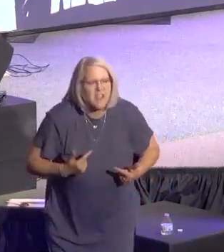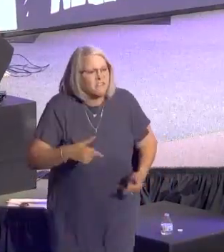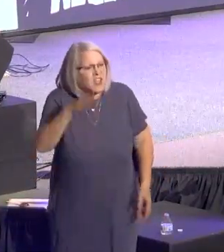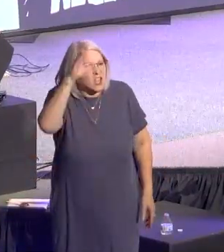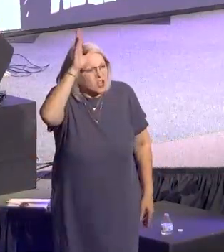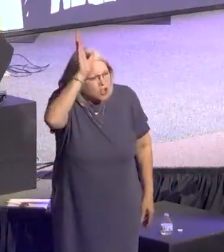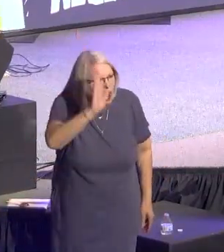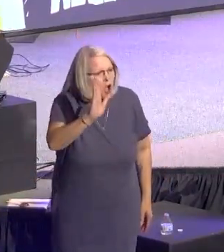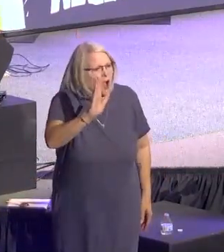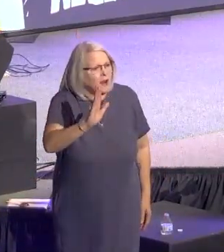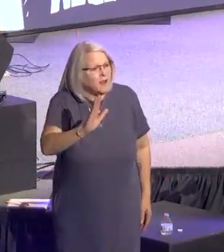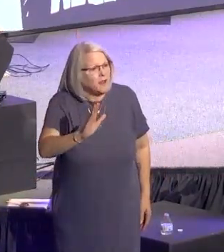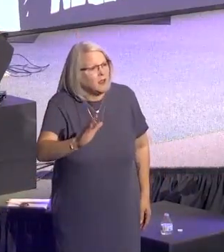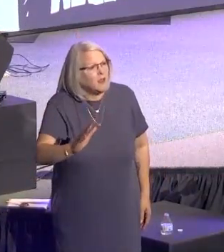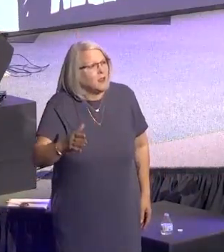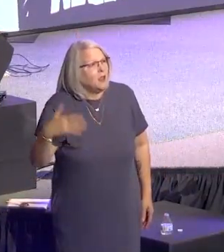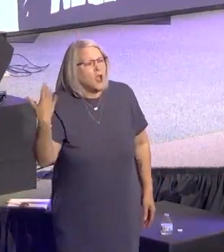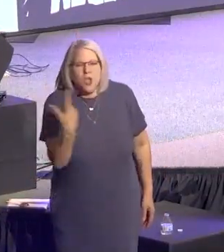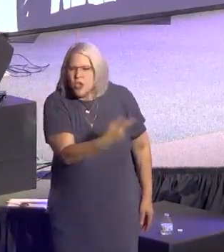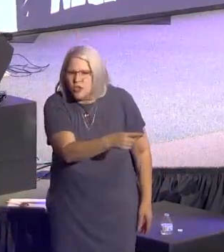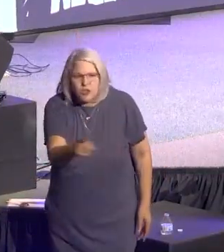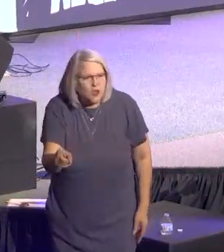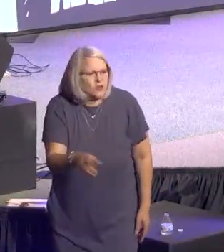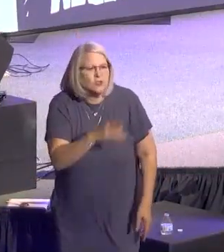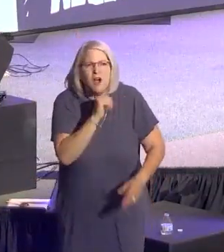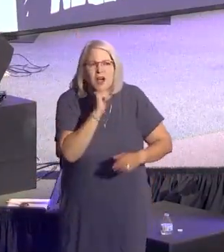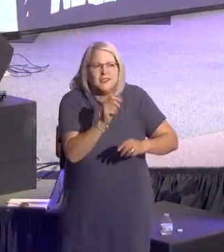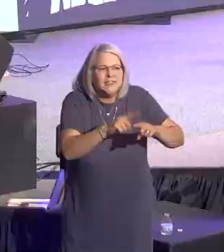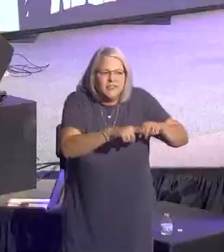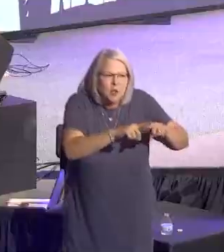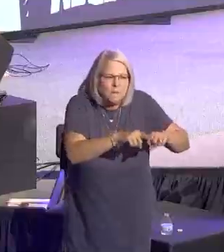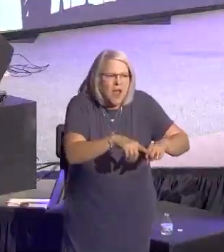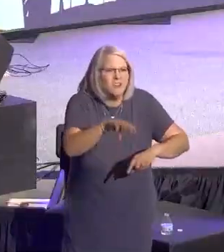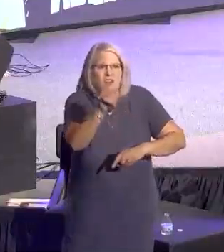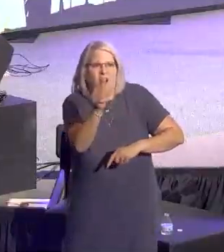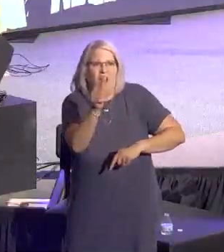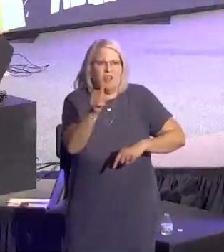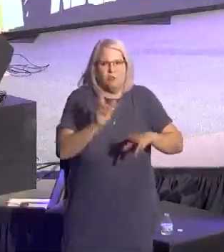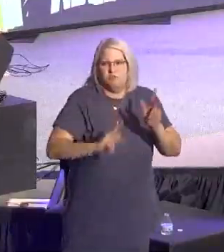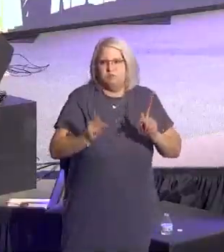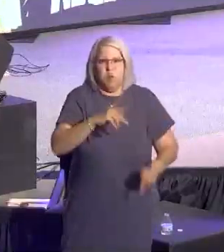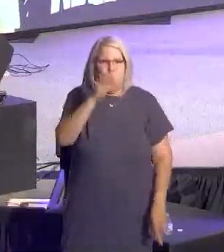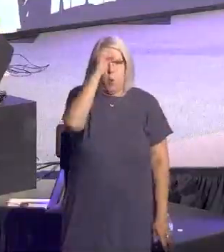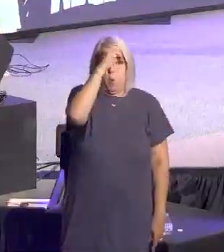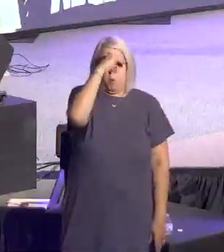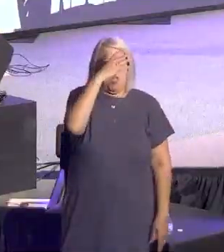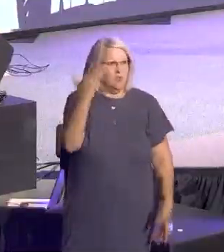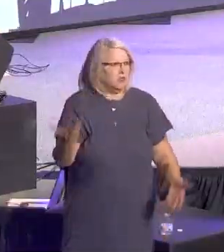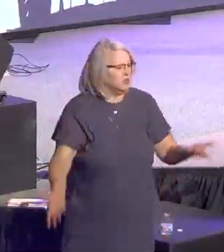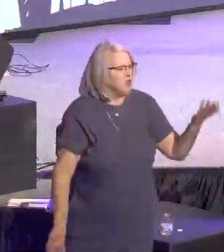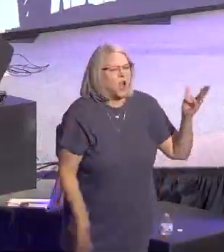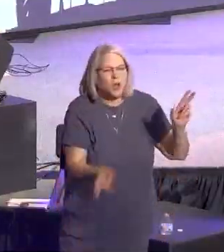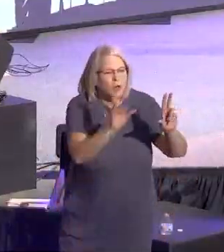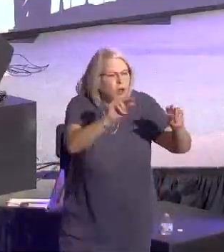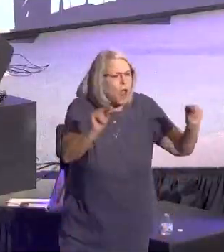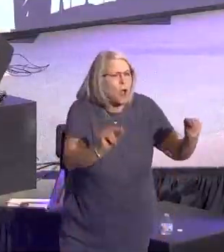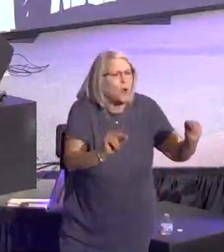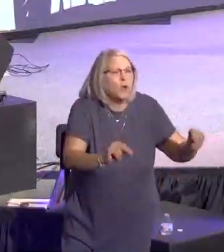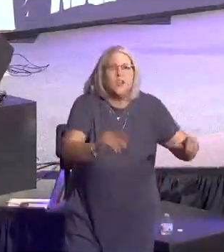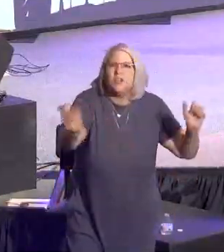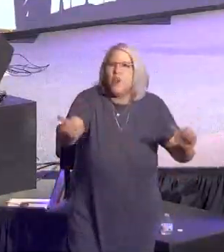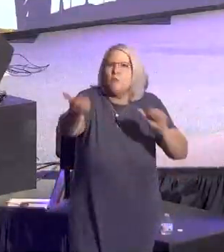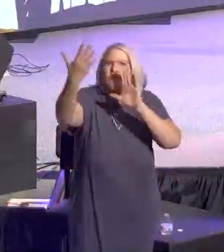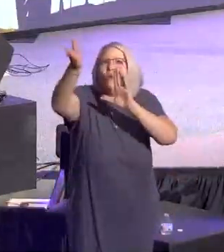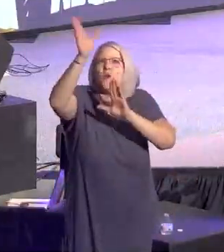Stop depending on emotions. Stop depending on other people's opinions. Come expectantly before the Lord and